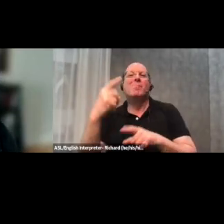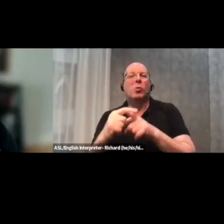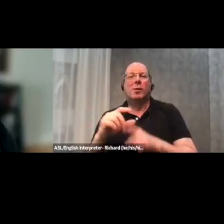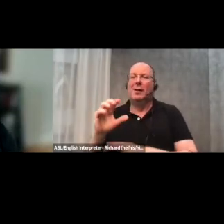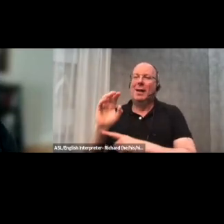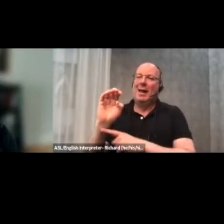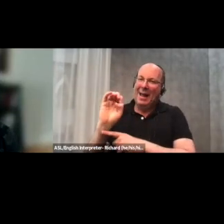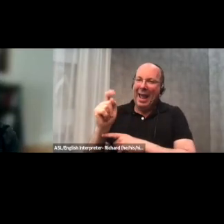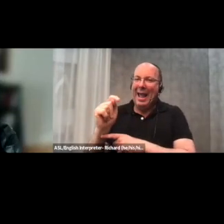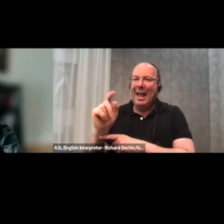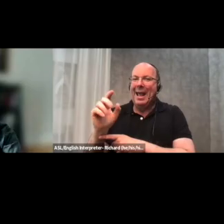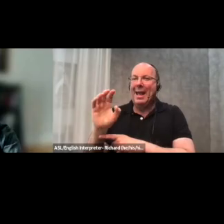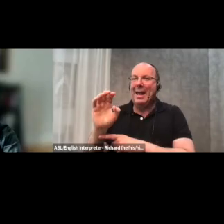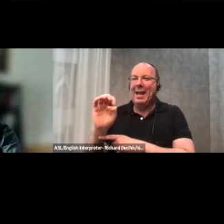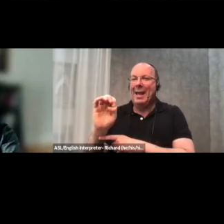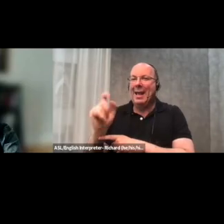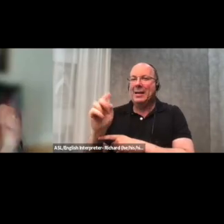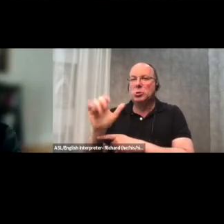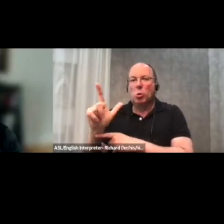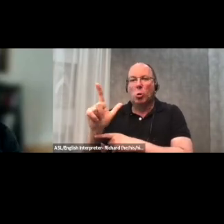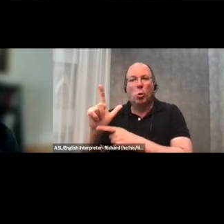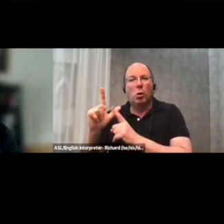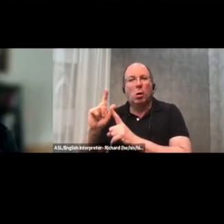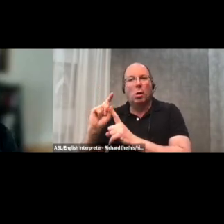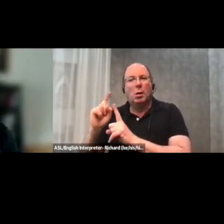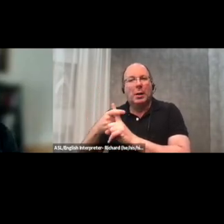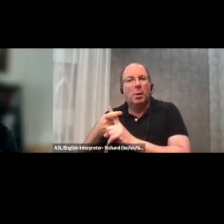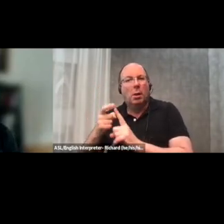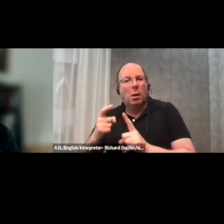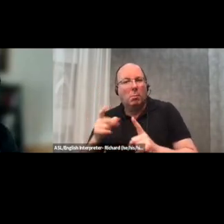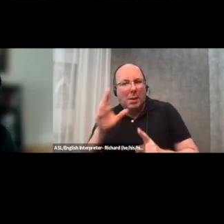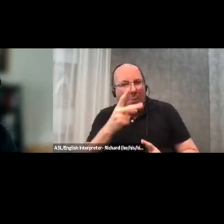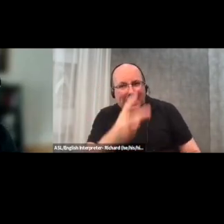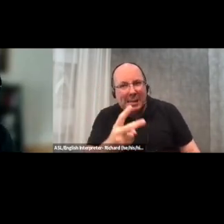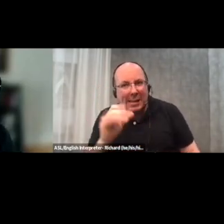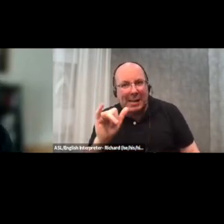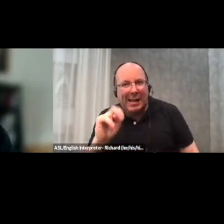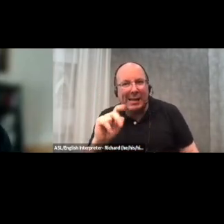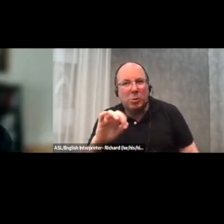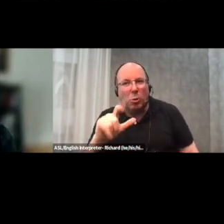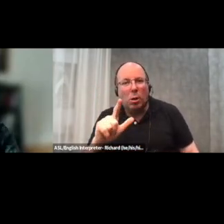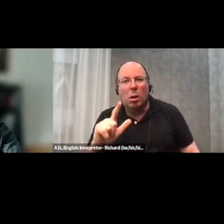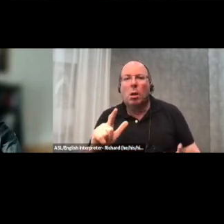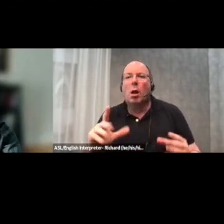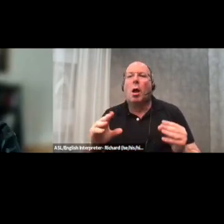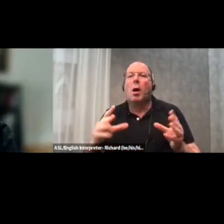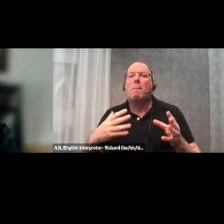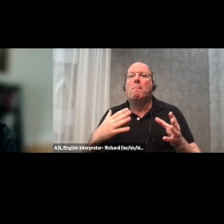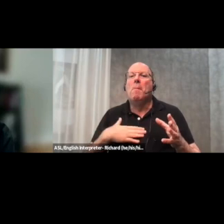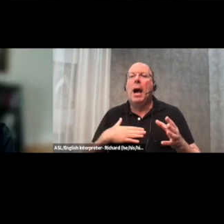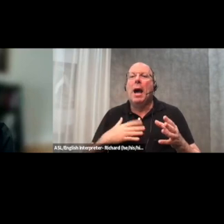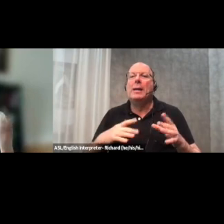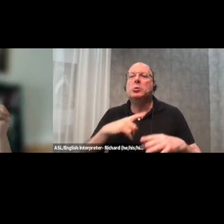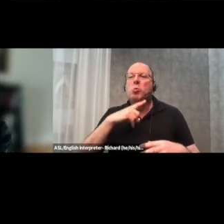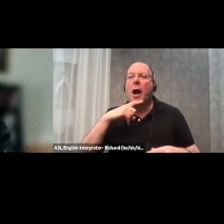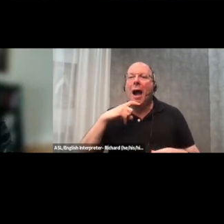one demonstrated. So I hope that was useful. They come very lubricated. Mine is not because they're a